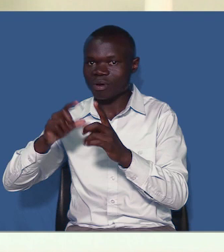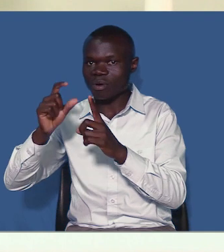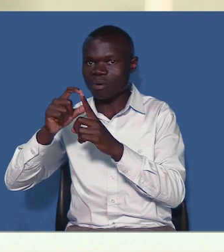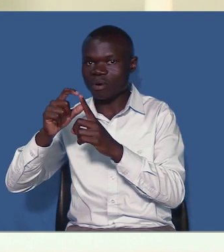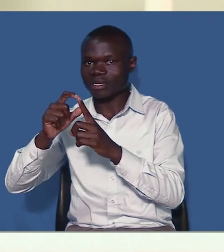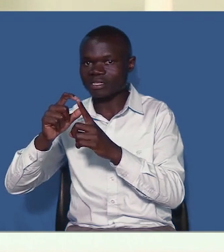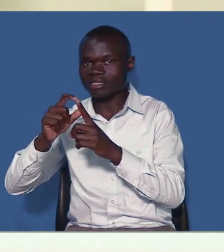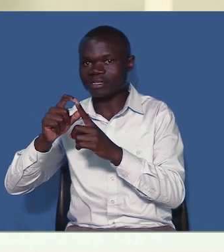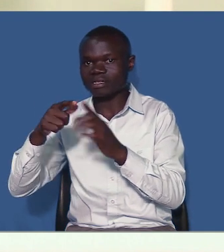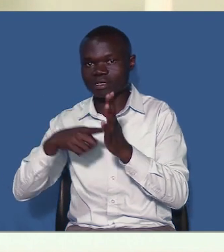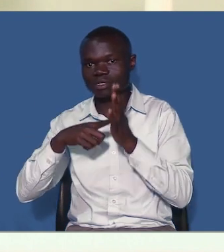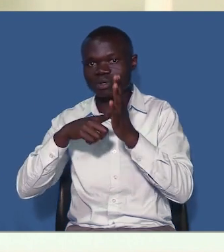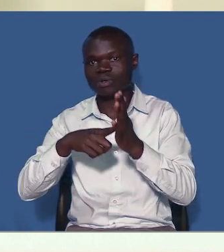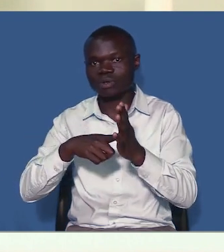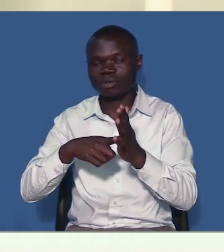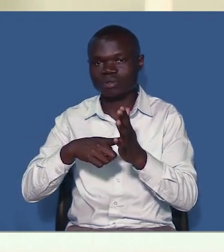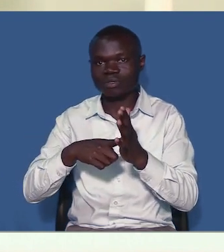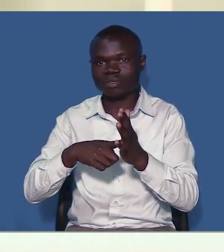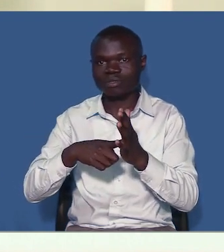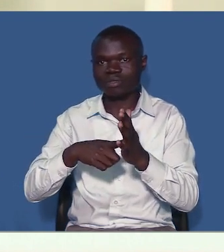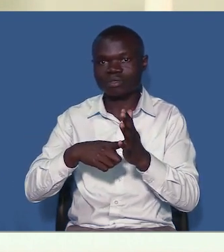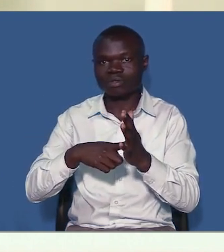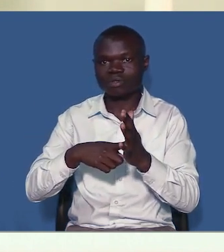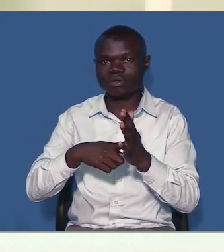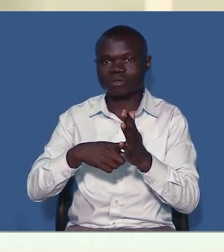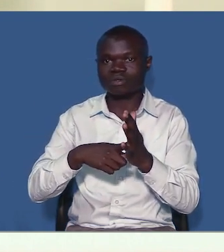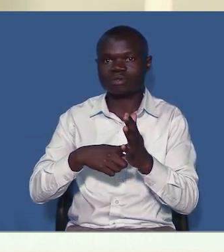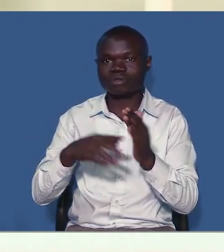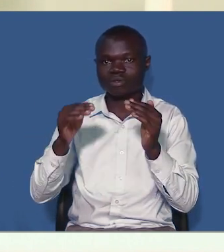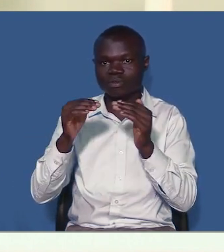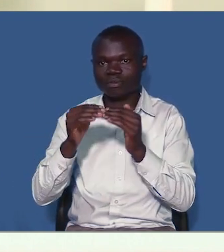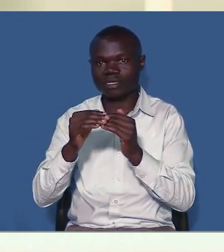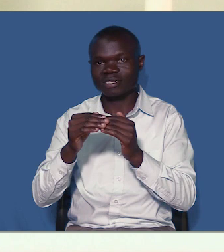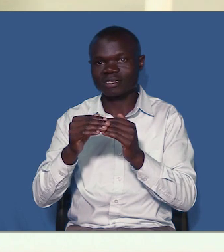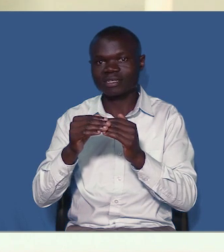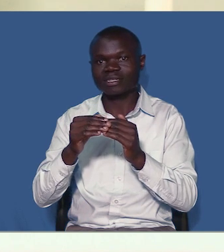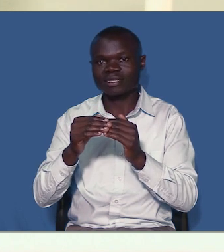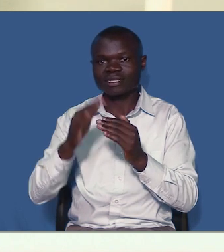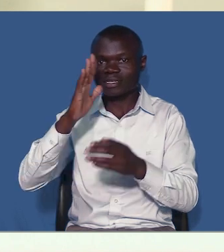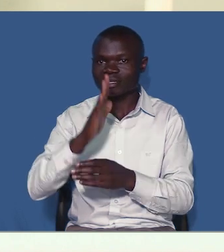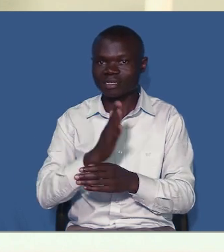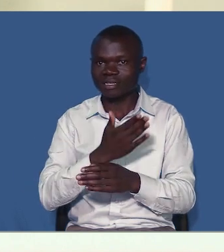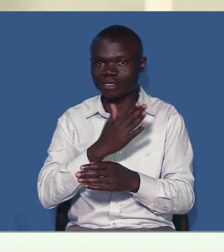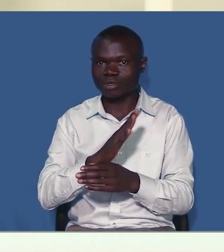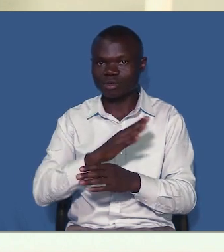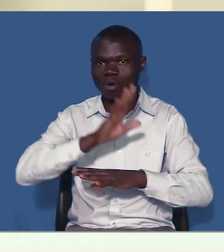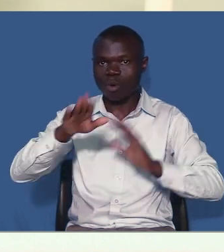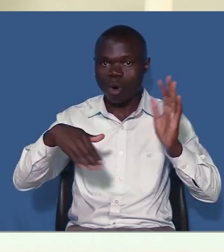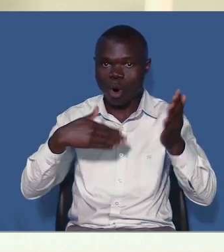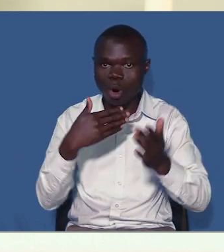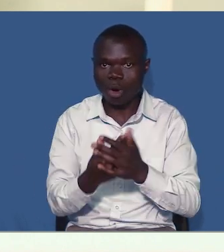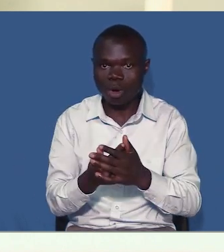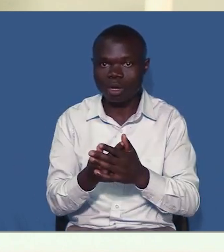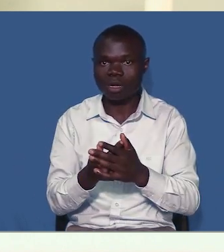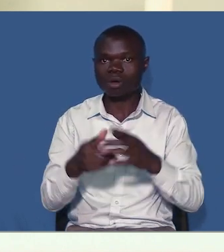to fit into the tune as we celebrate it today. The whole text of the hymn's